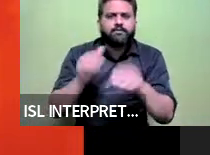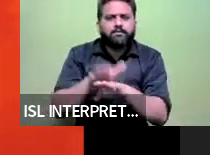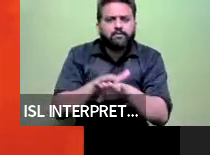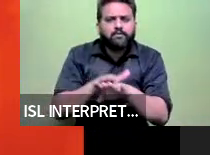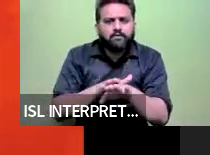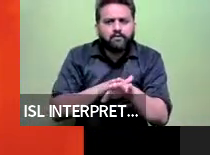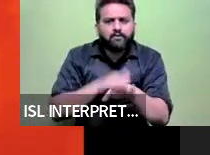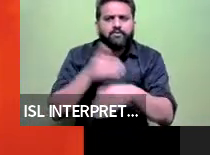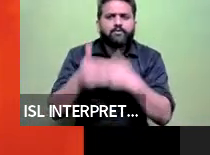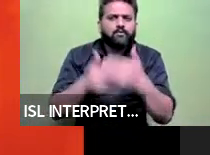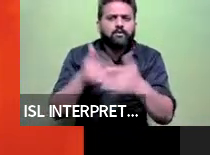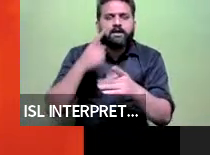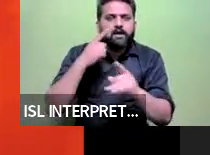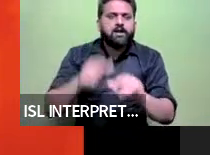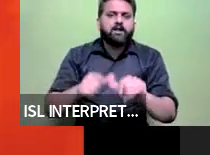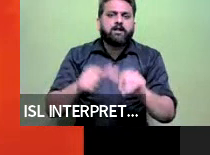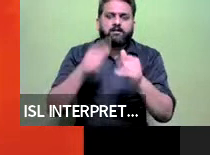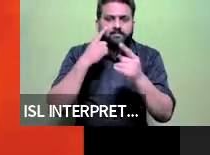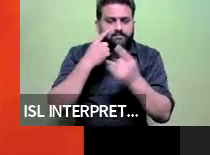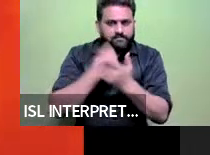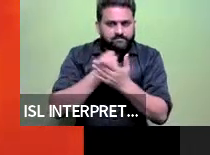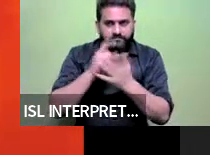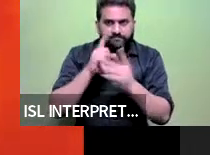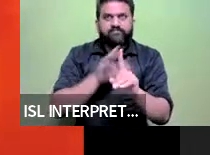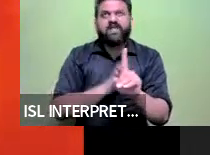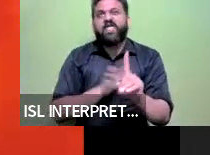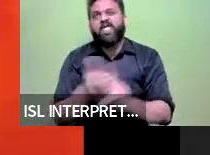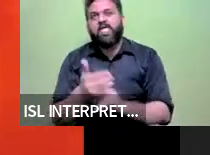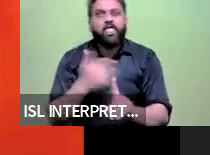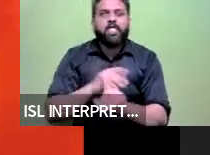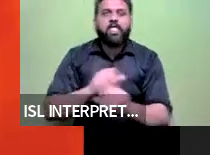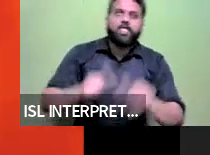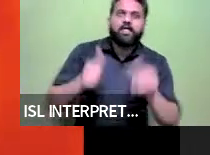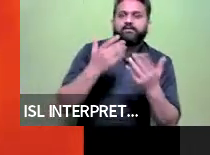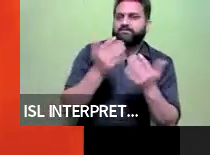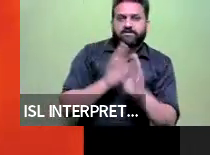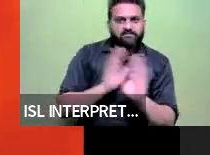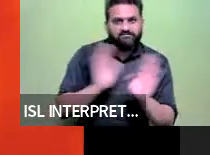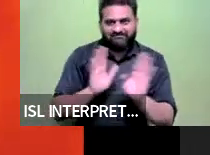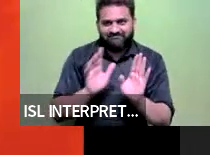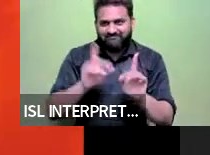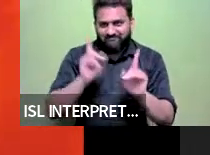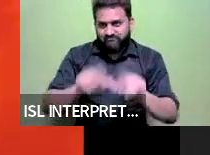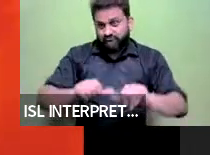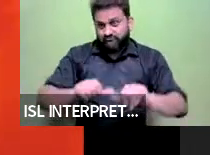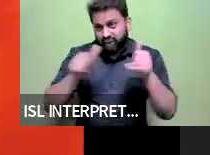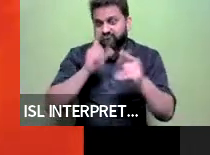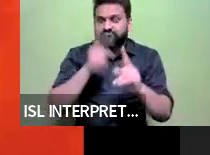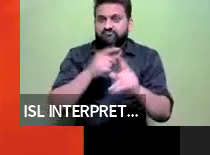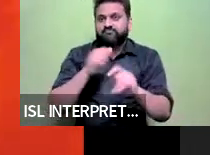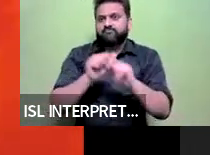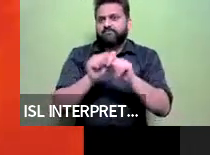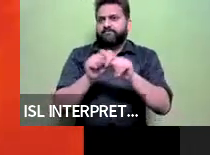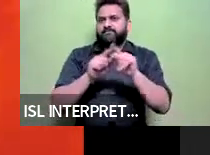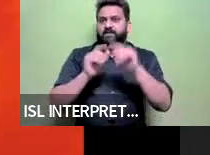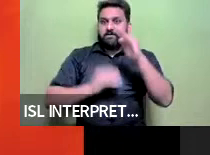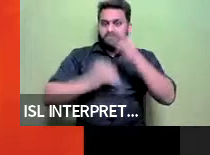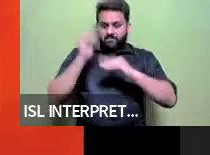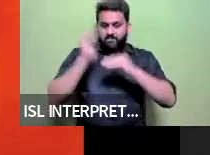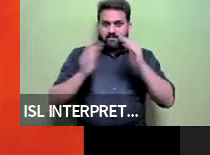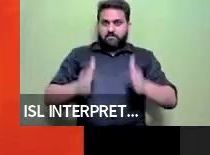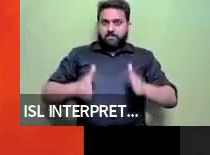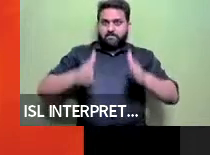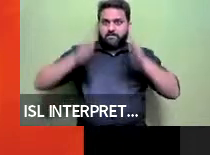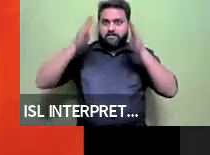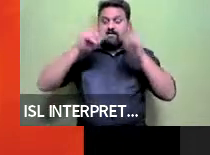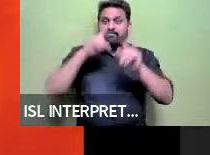go. Again, there is no shortcut to success, but it's like building the building.